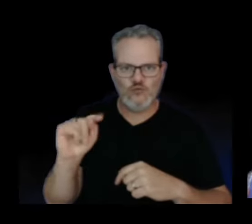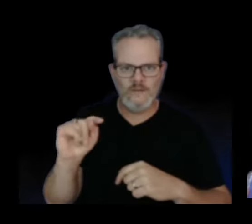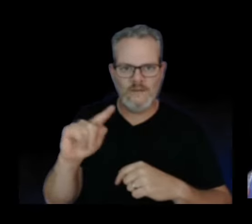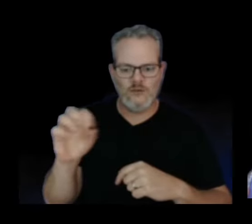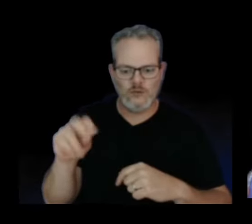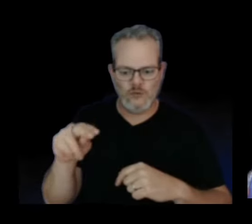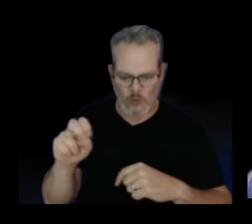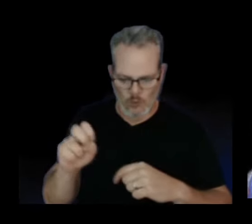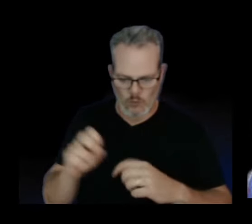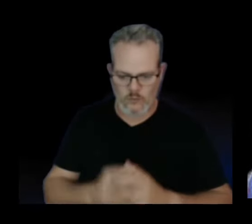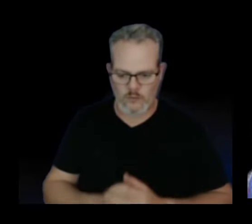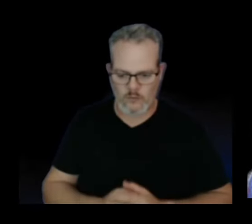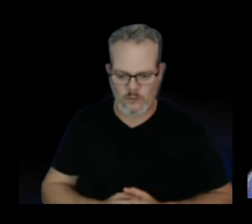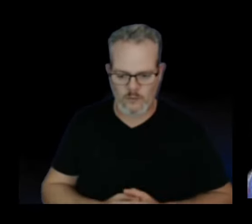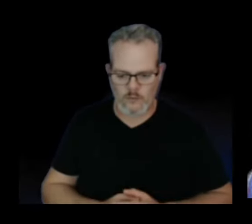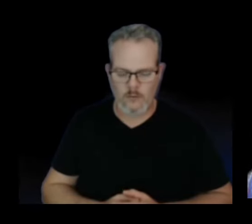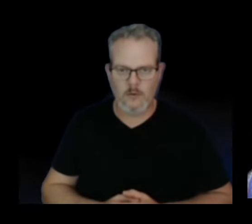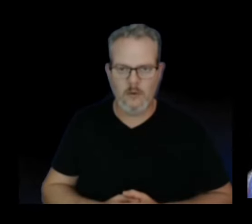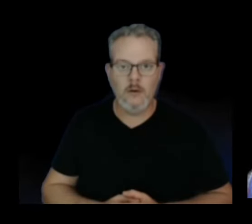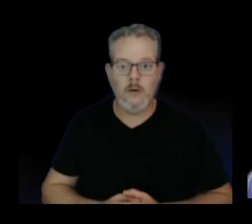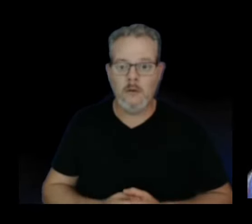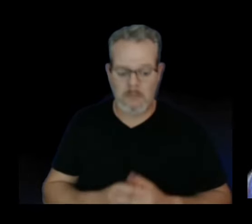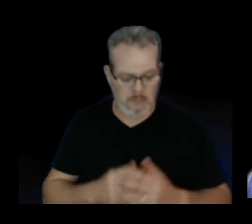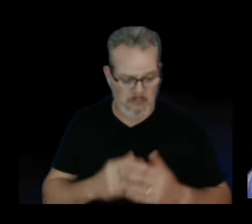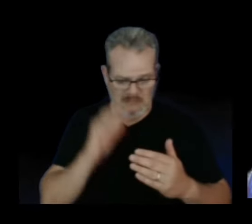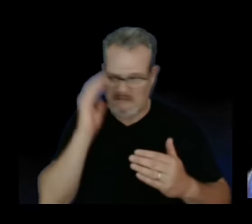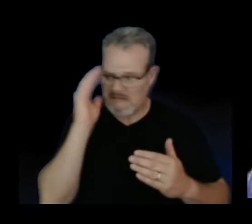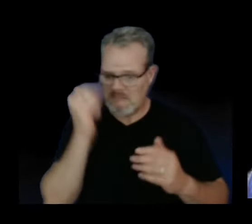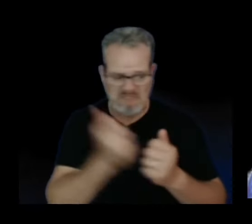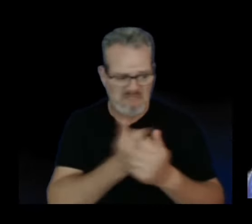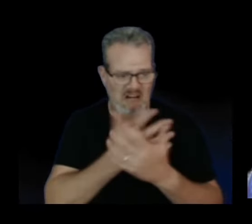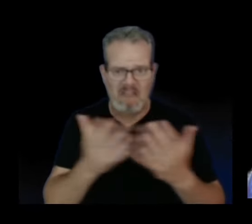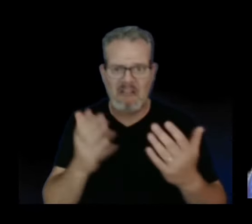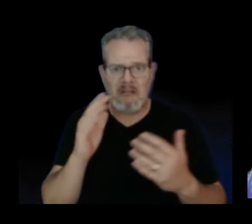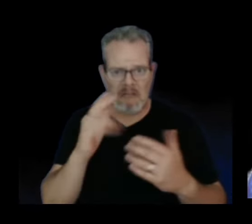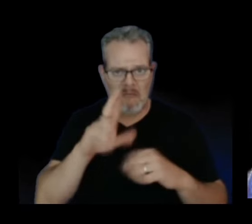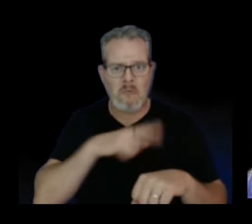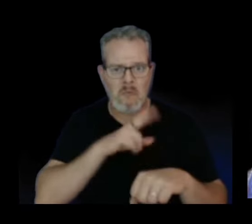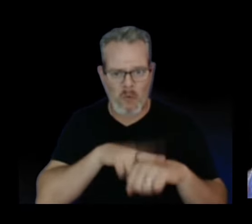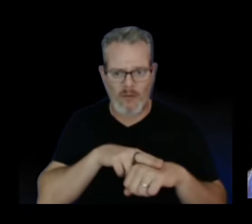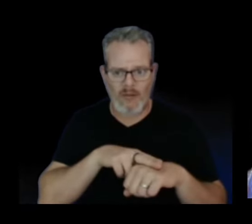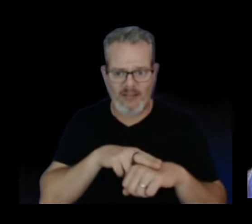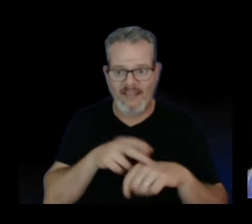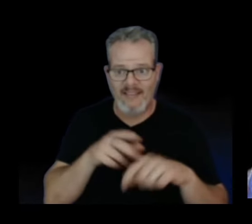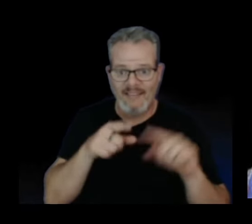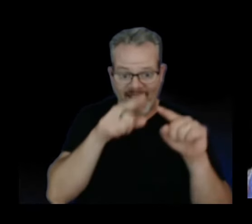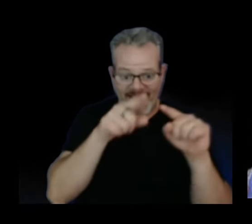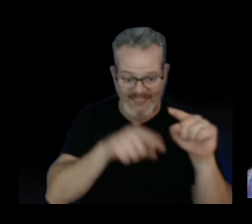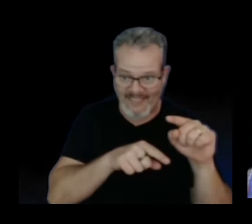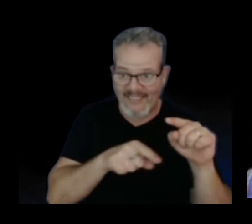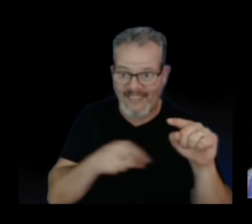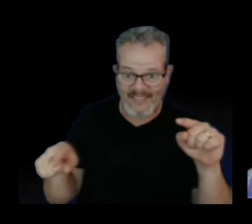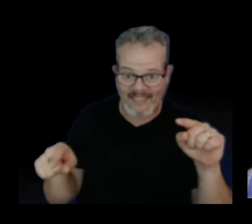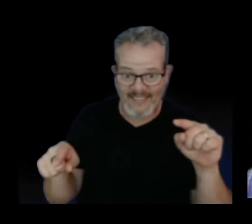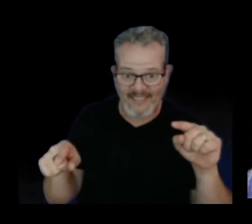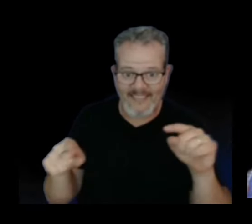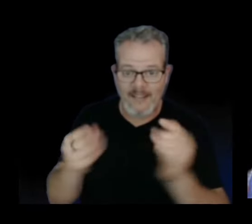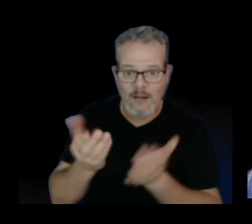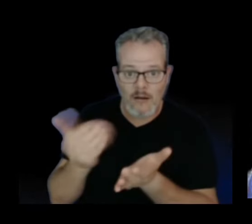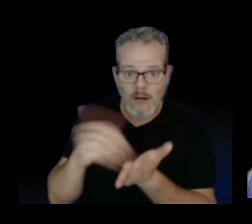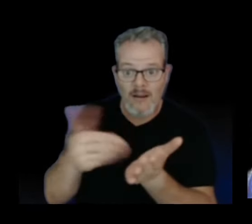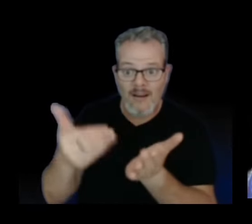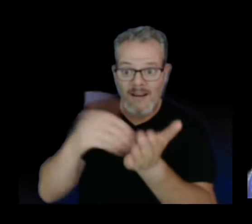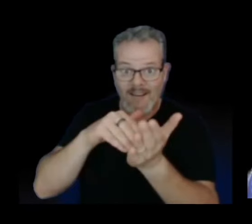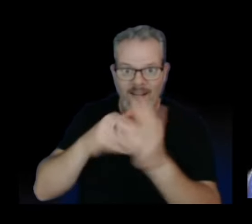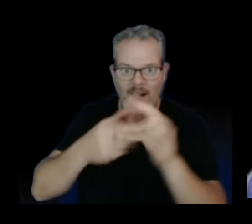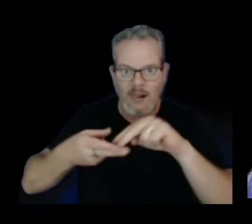there. Otherwise, everything is pretty normal. These earthquake rates have actually climbed a little